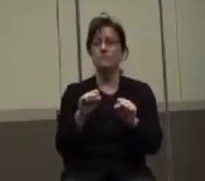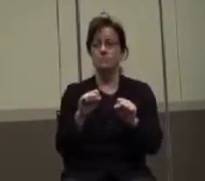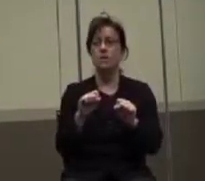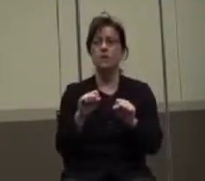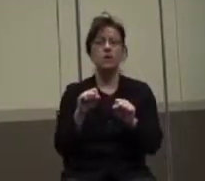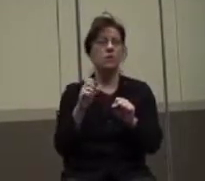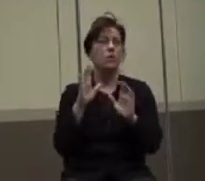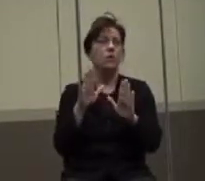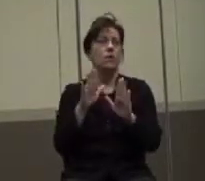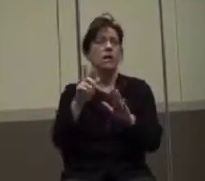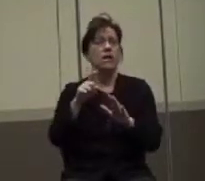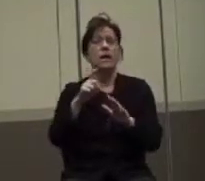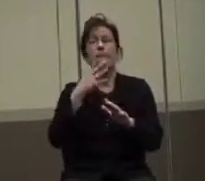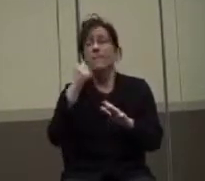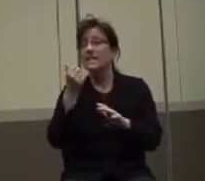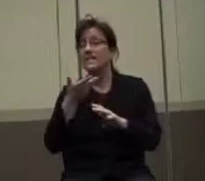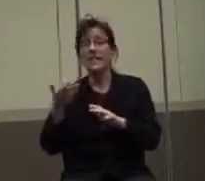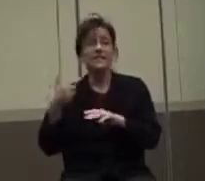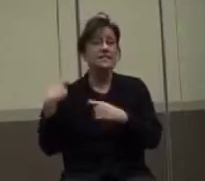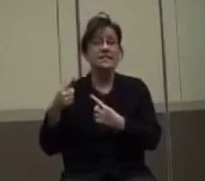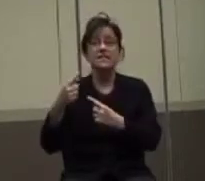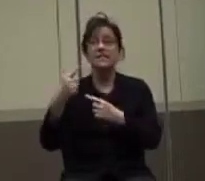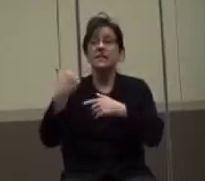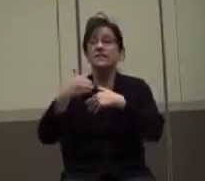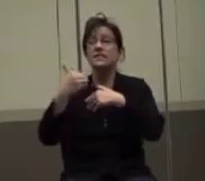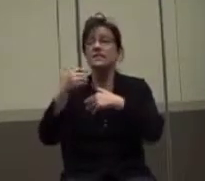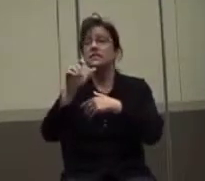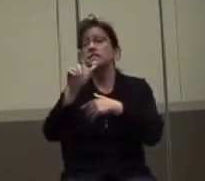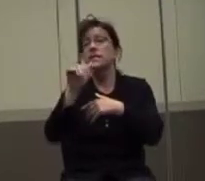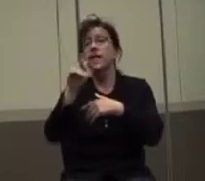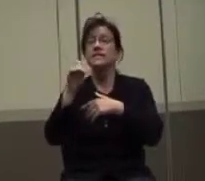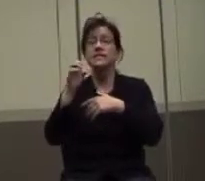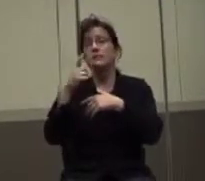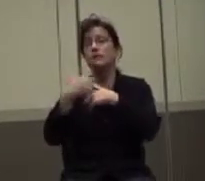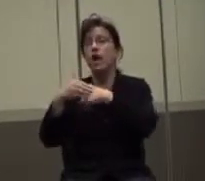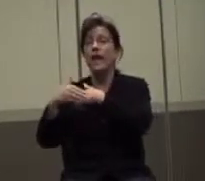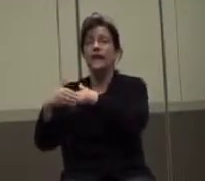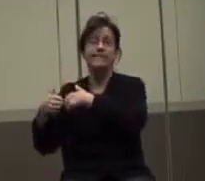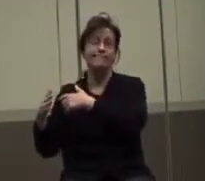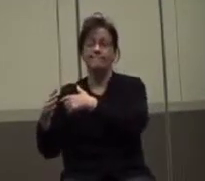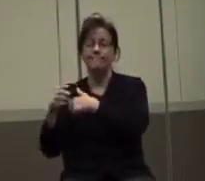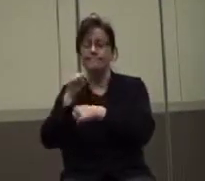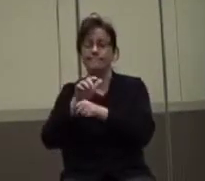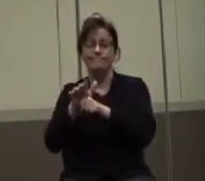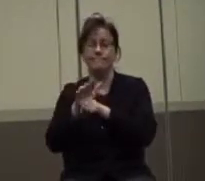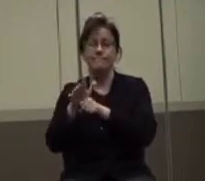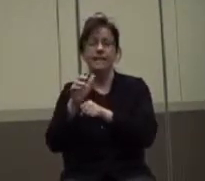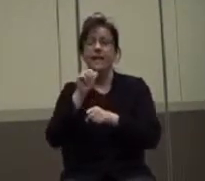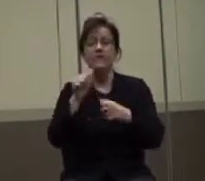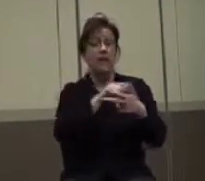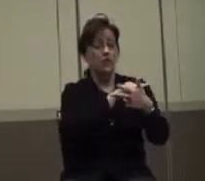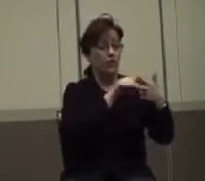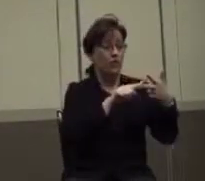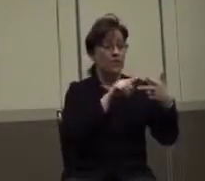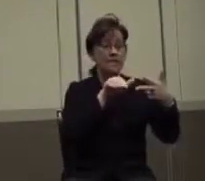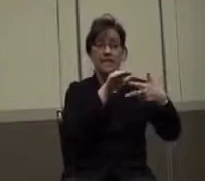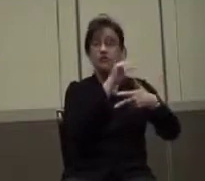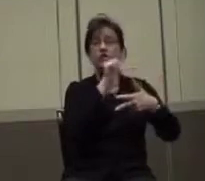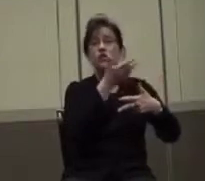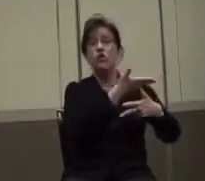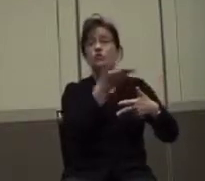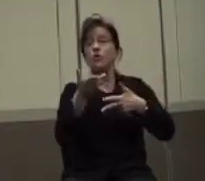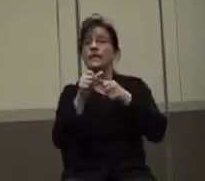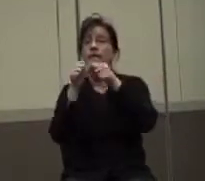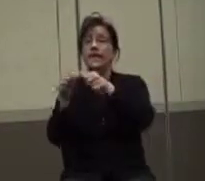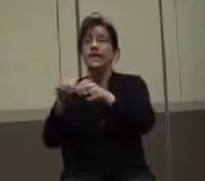not sufficient. If I don't carry that 3 tiers into my classrooms, every